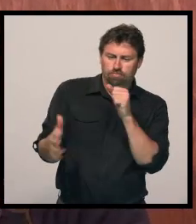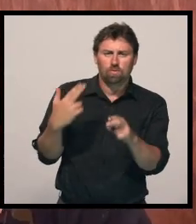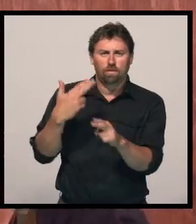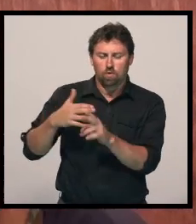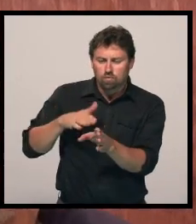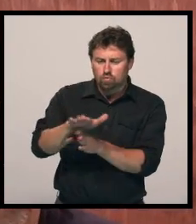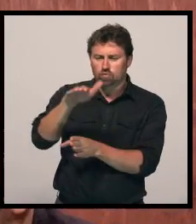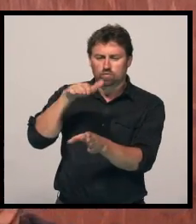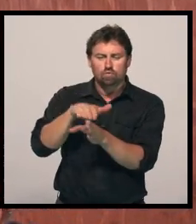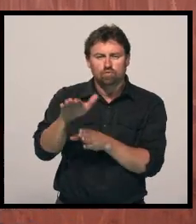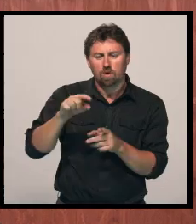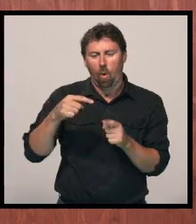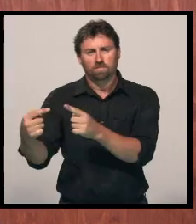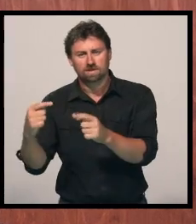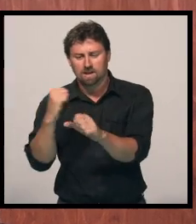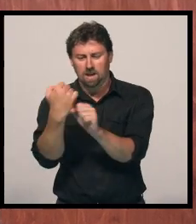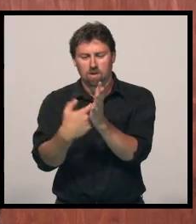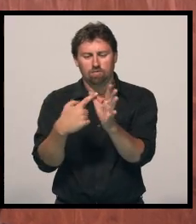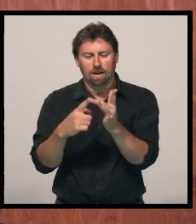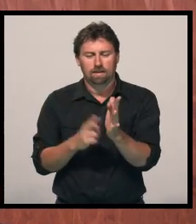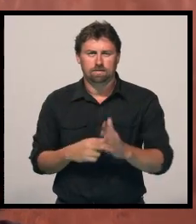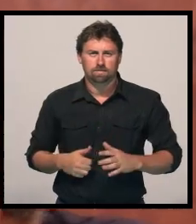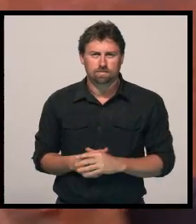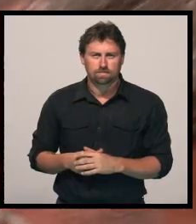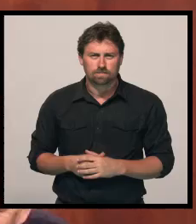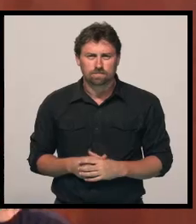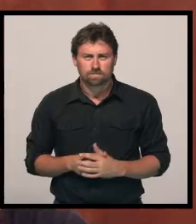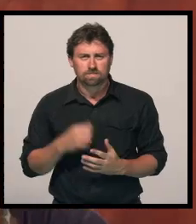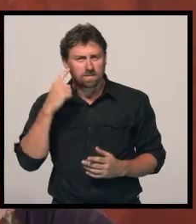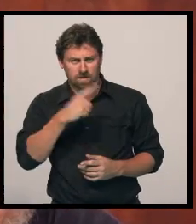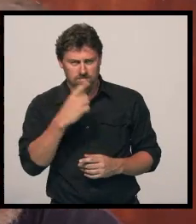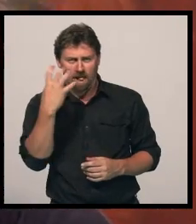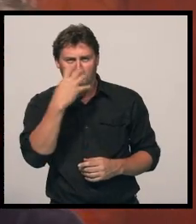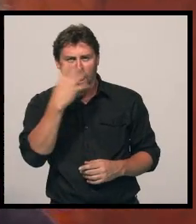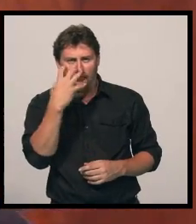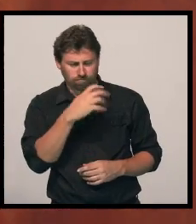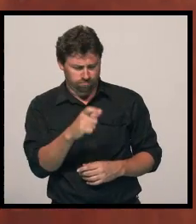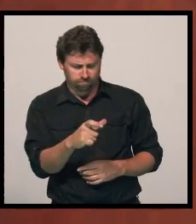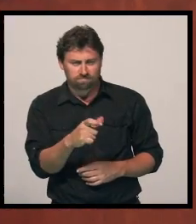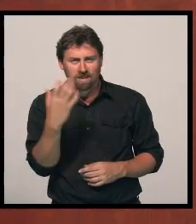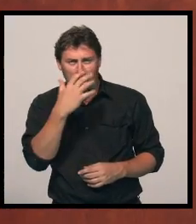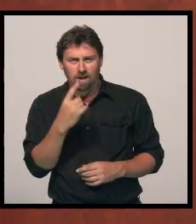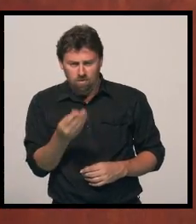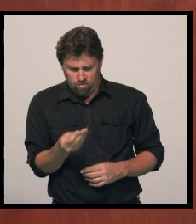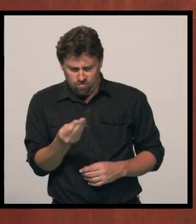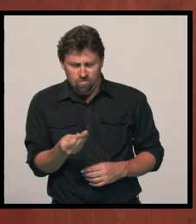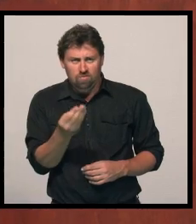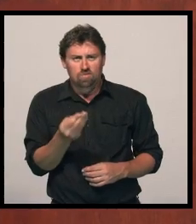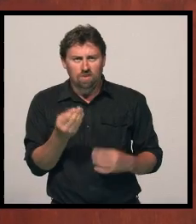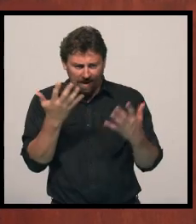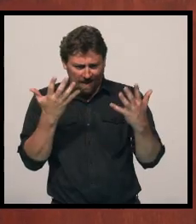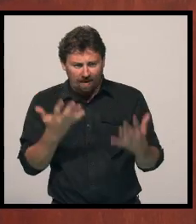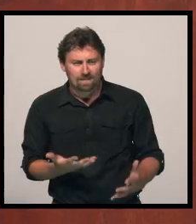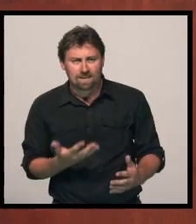that blade is substantial. I don't know what the weight of that is, but that would be heavier than